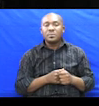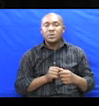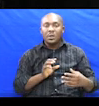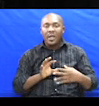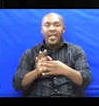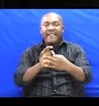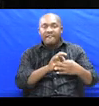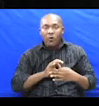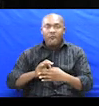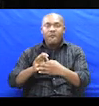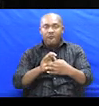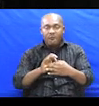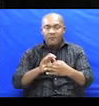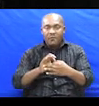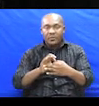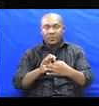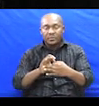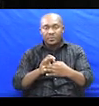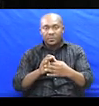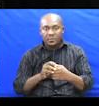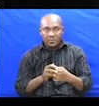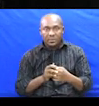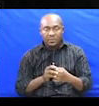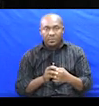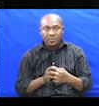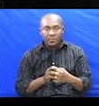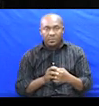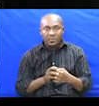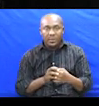we say it involved